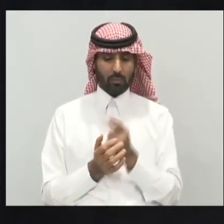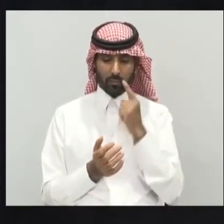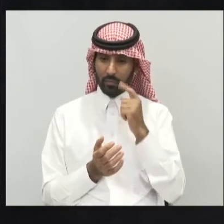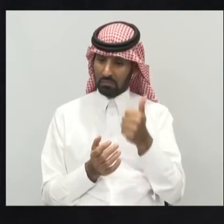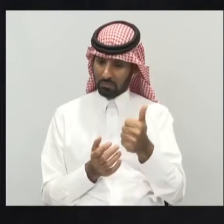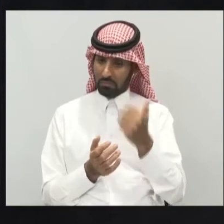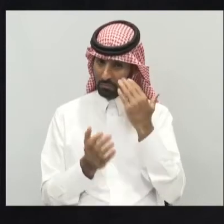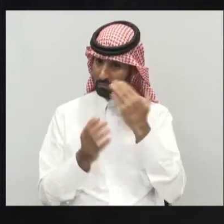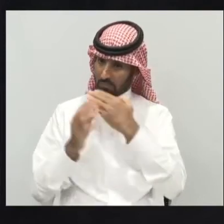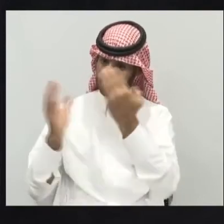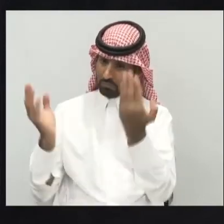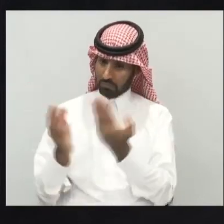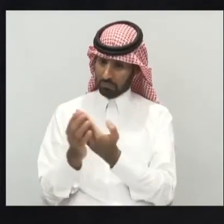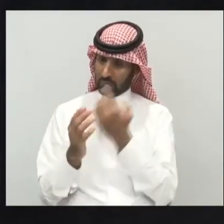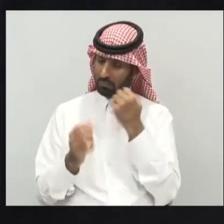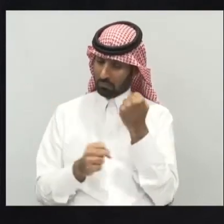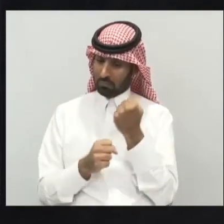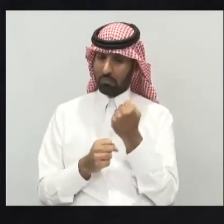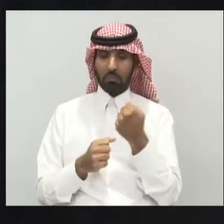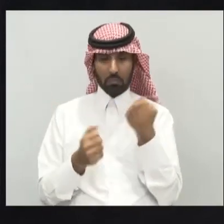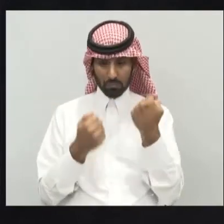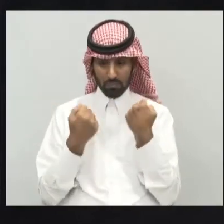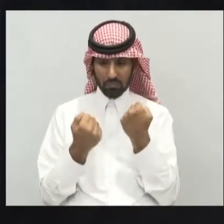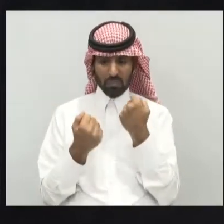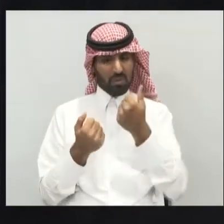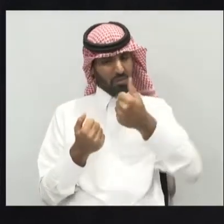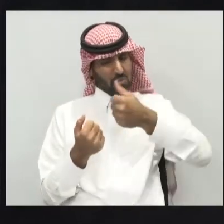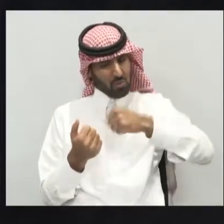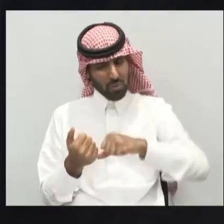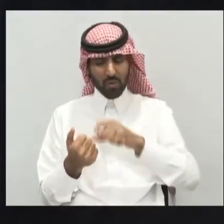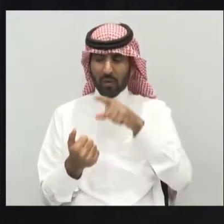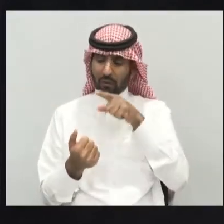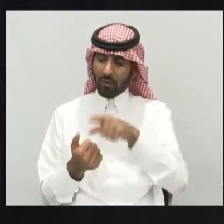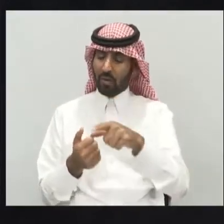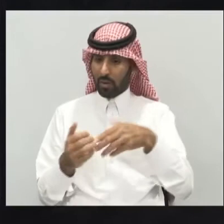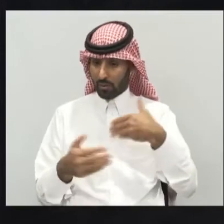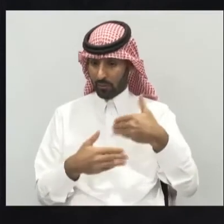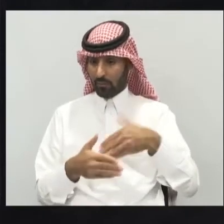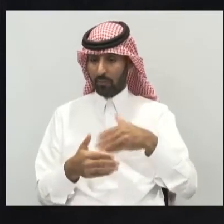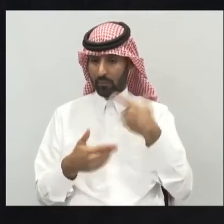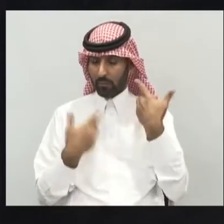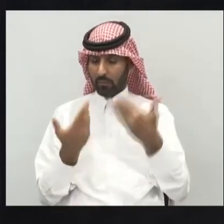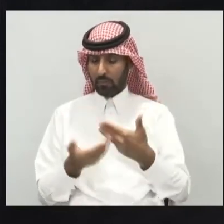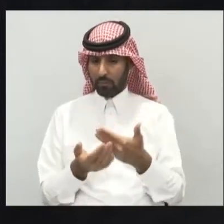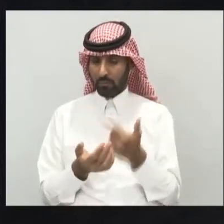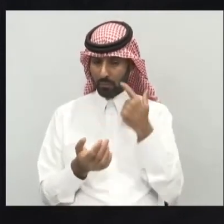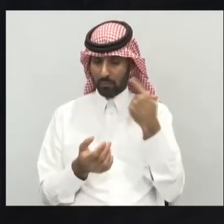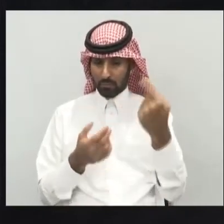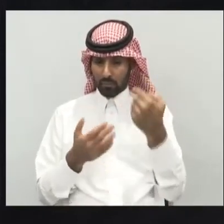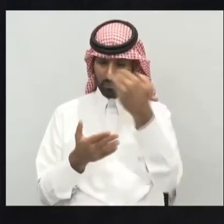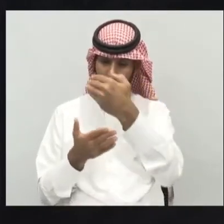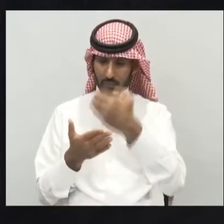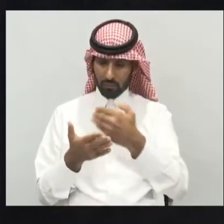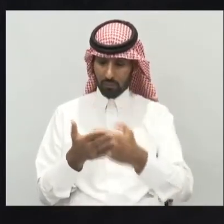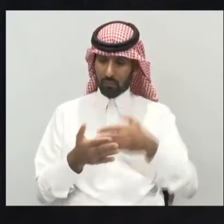good side of the sport and the negative side, the bad side of this sport. And we have the three,